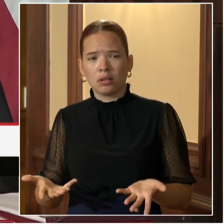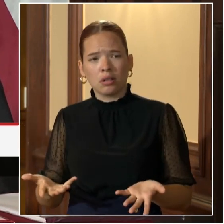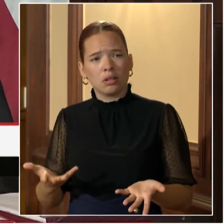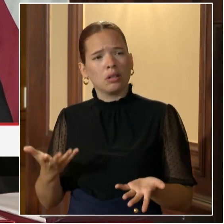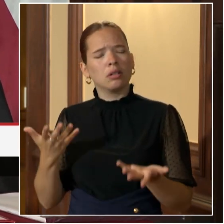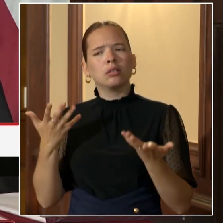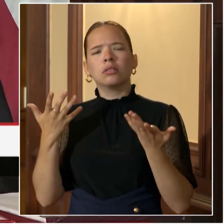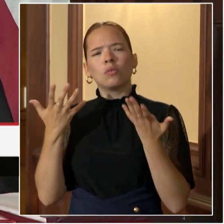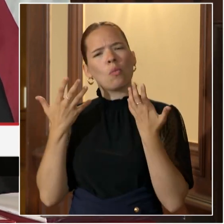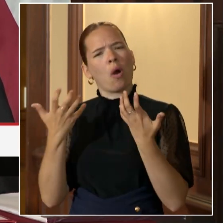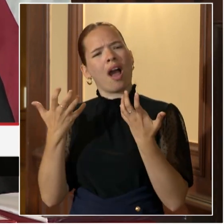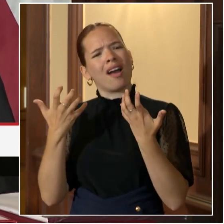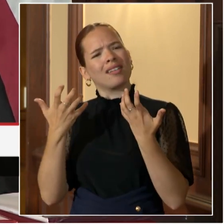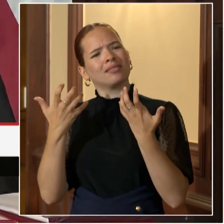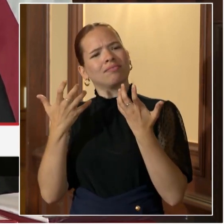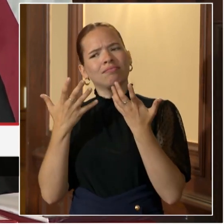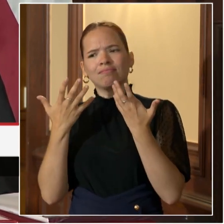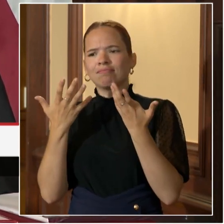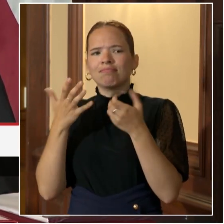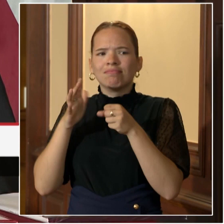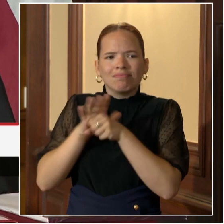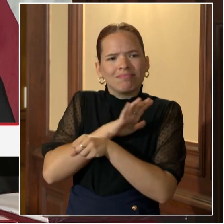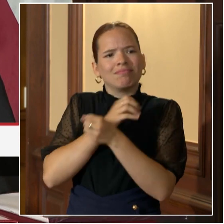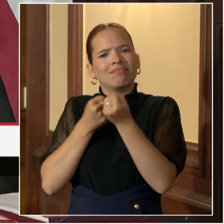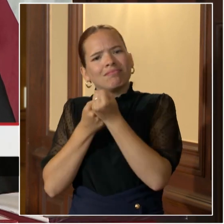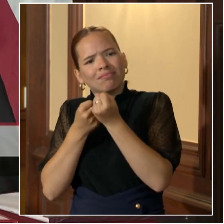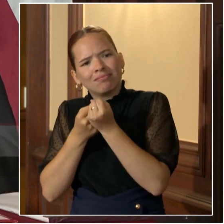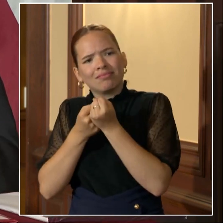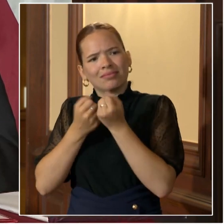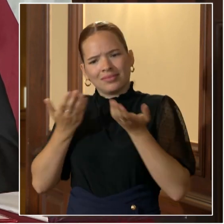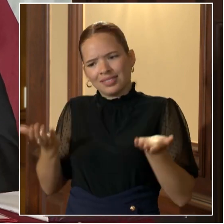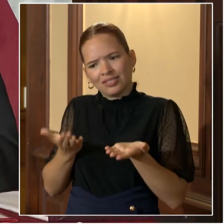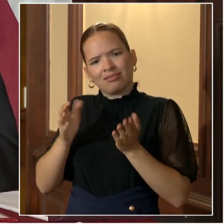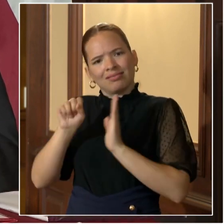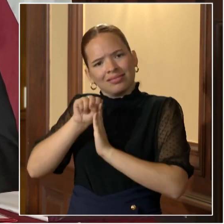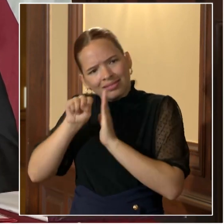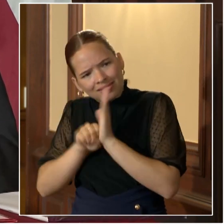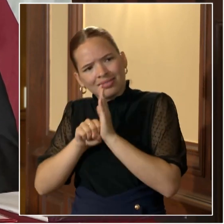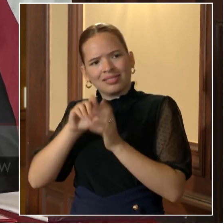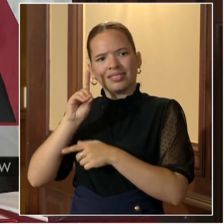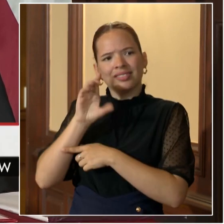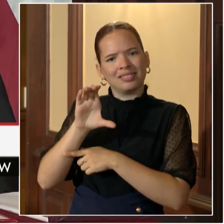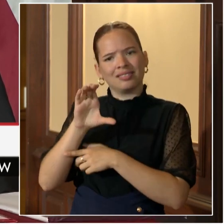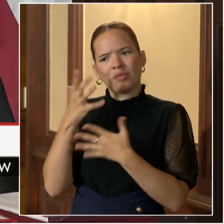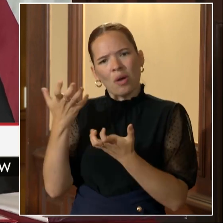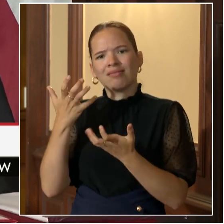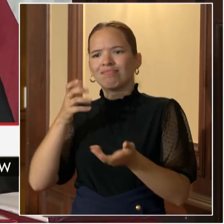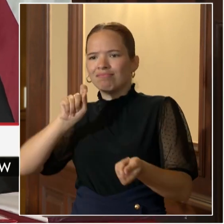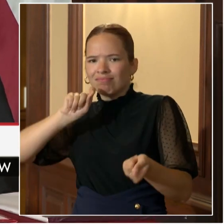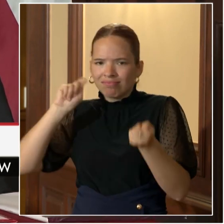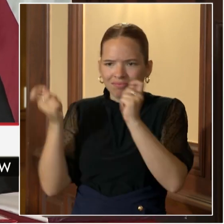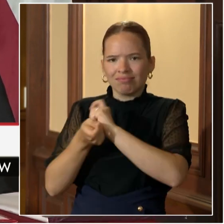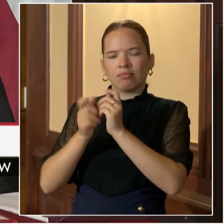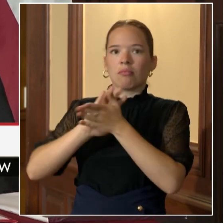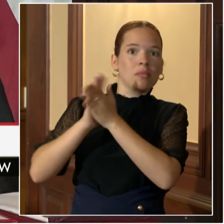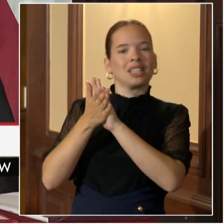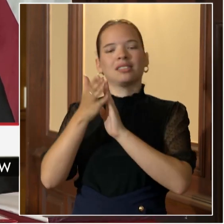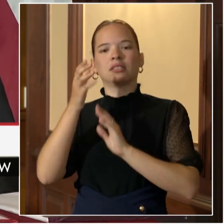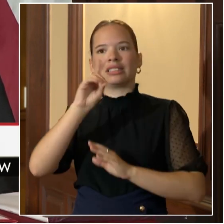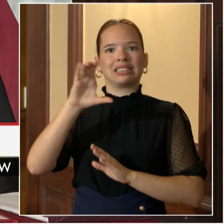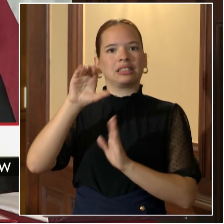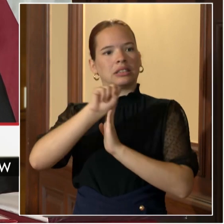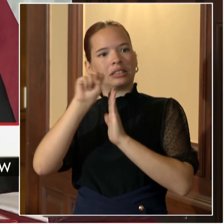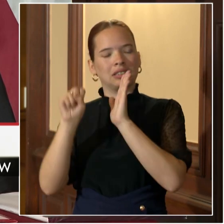for statehood for the District of Columbia. A number of years ago, the council adopted legislation, at this point I don't remember how many years